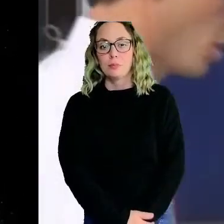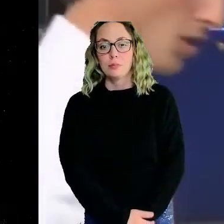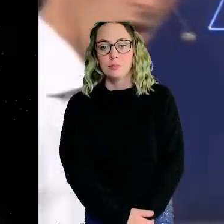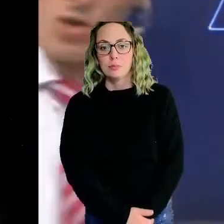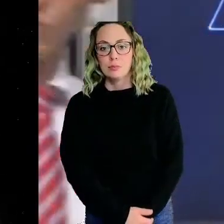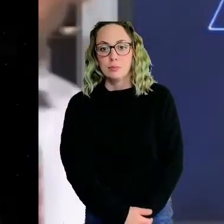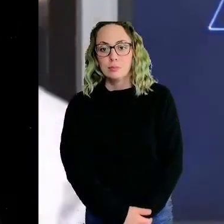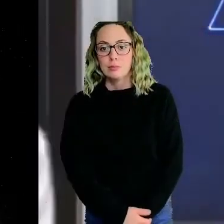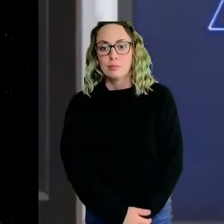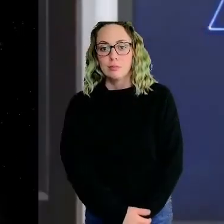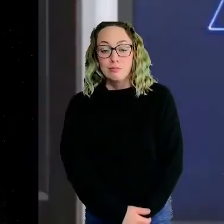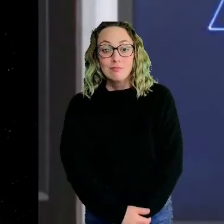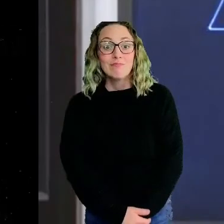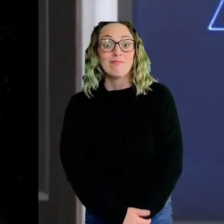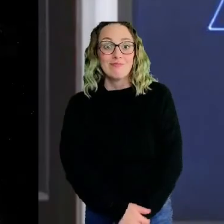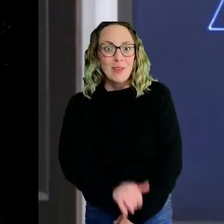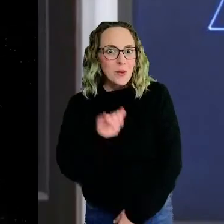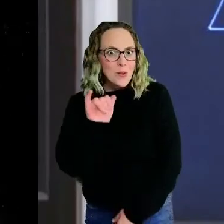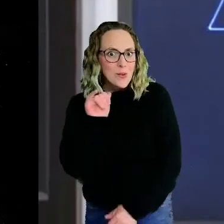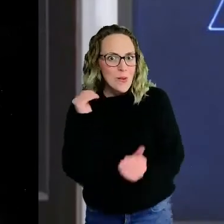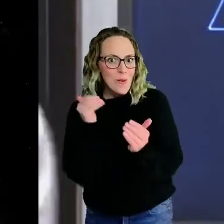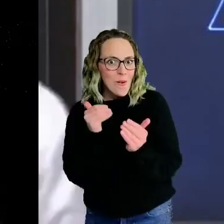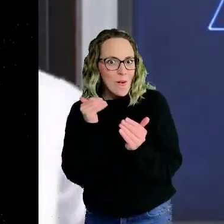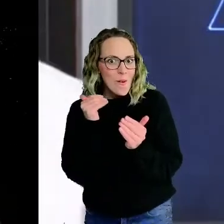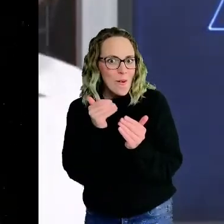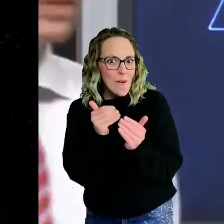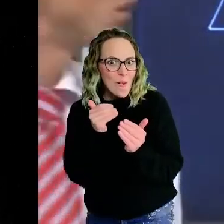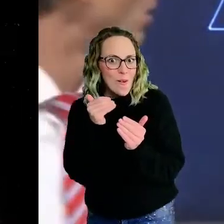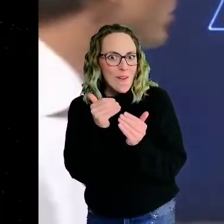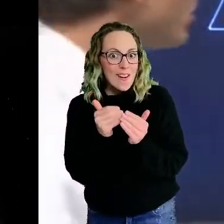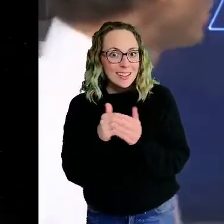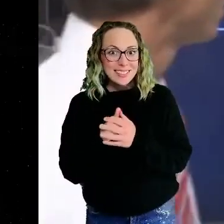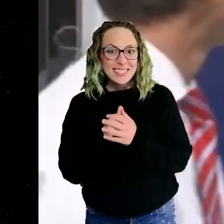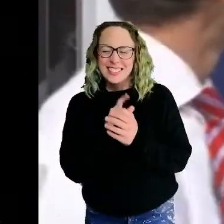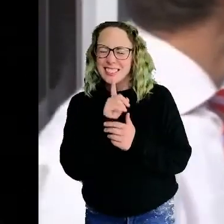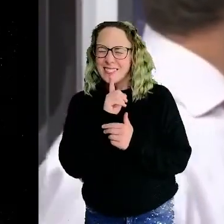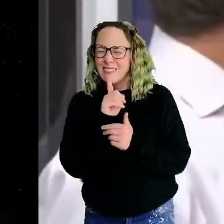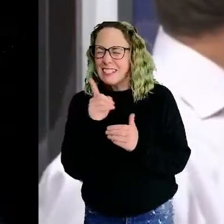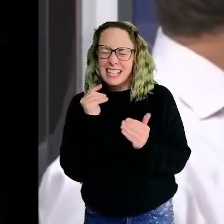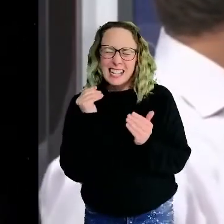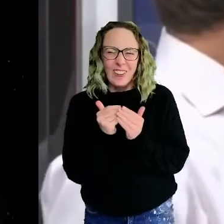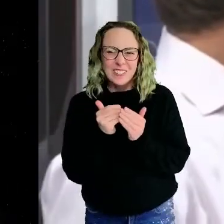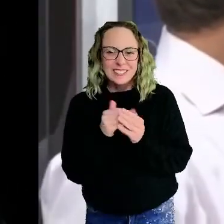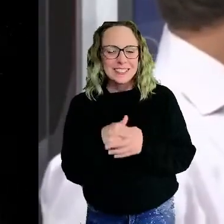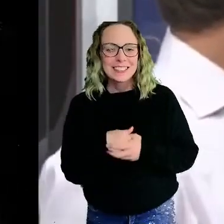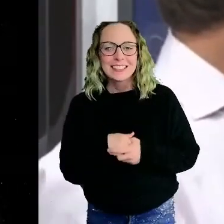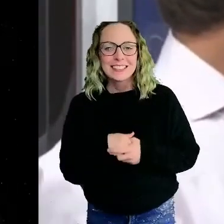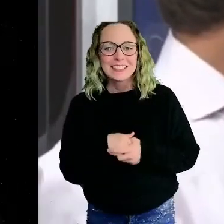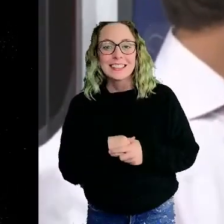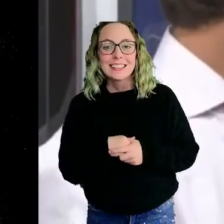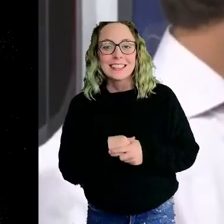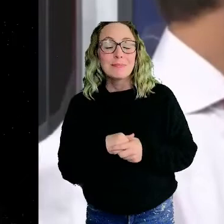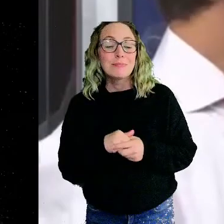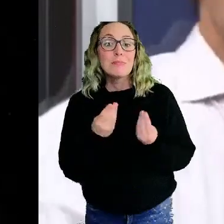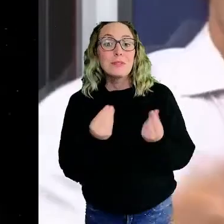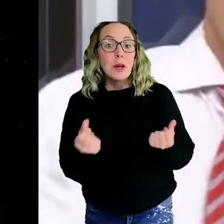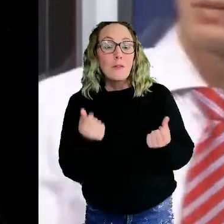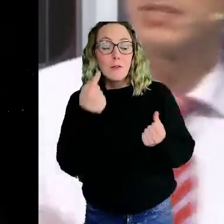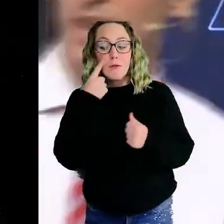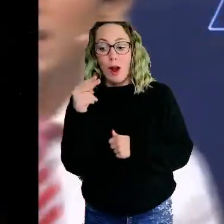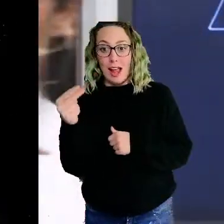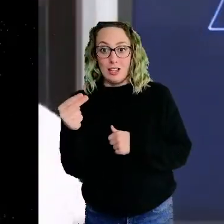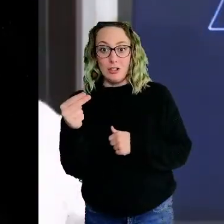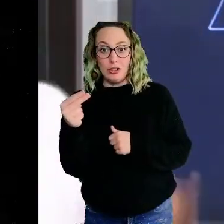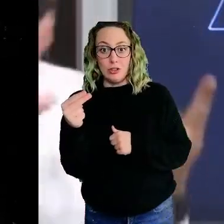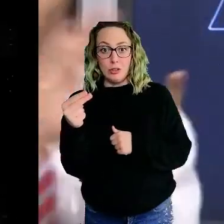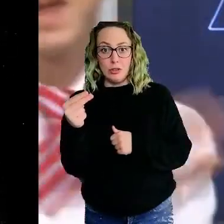bh. Ooh, we are close now. Really, really close. We are solving for h. So what is